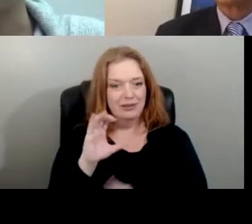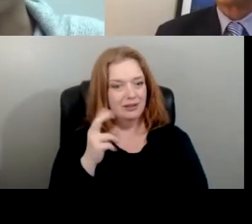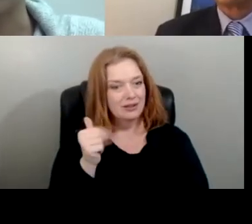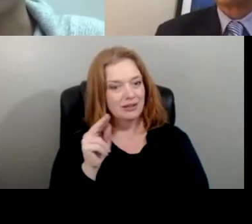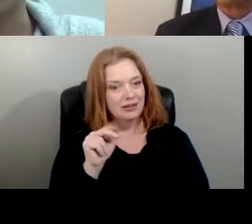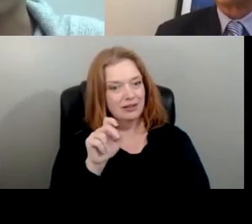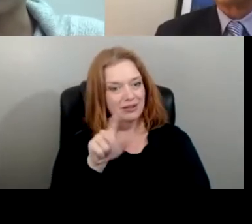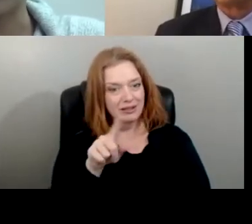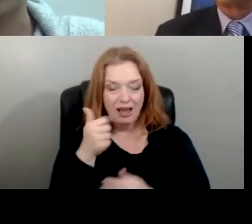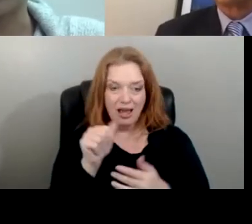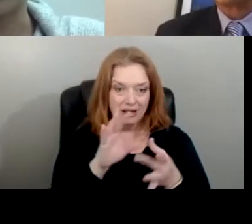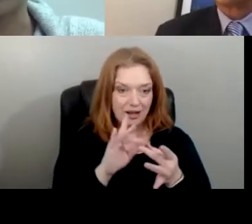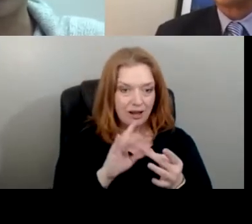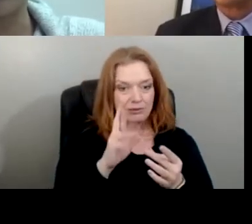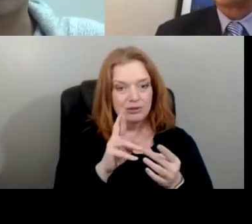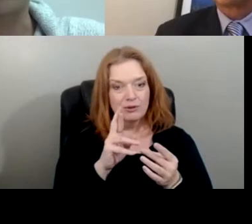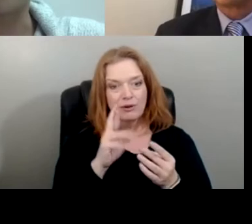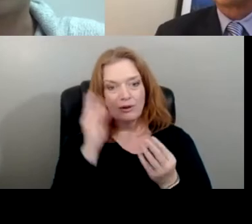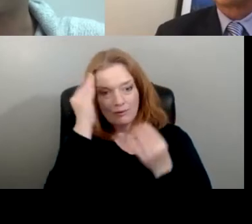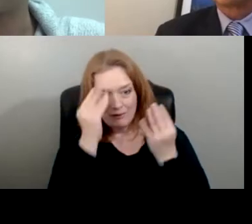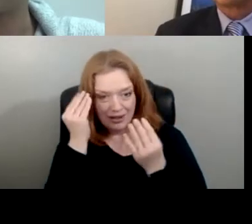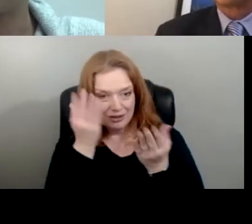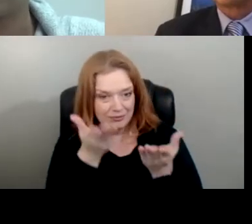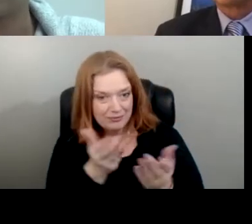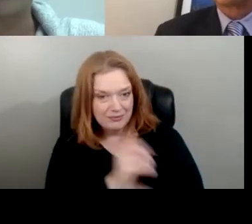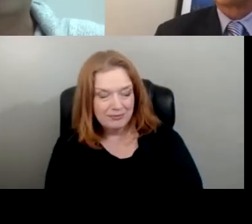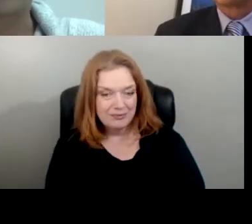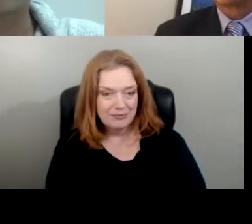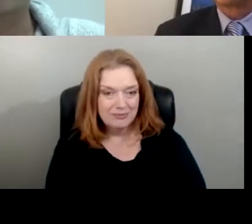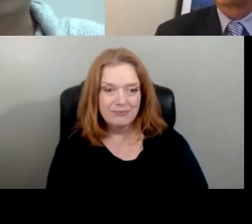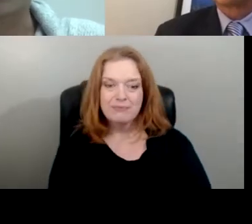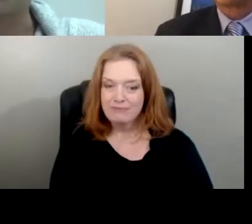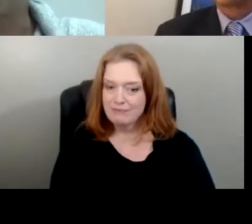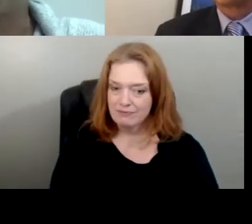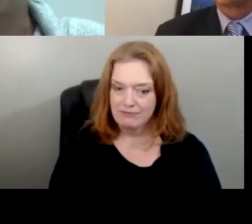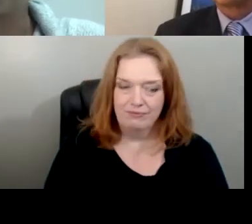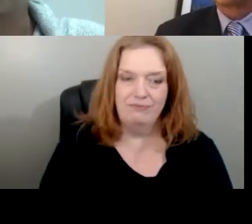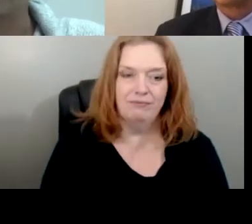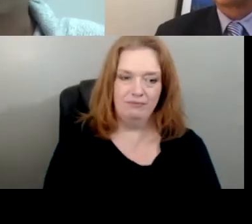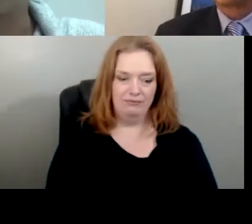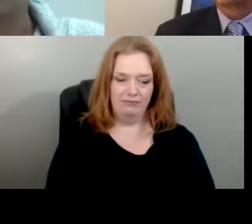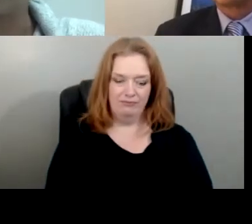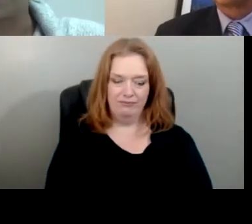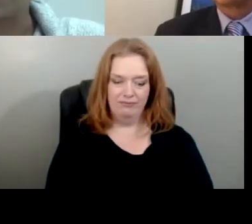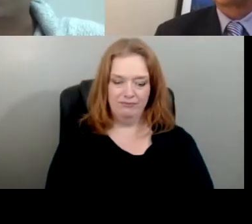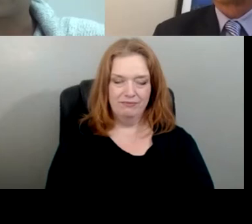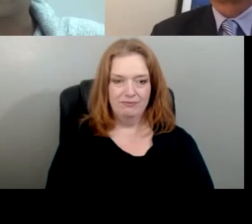this point, or any reflections you have. Yeah, go ahead. Yeah, I did. While she was talking